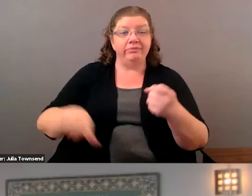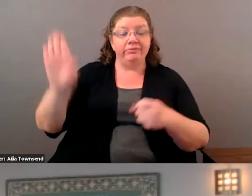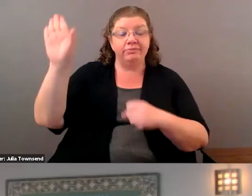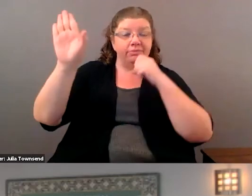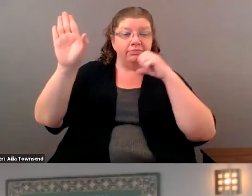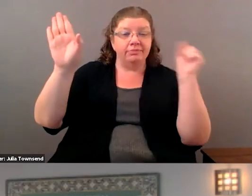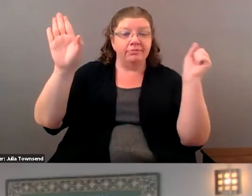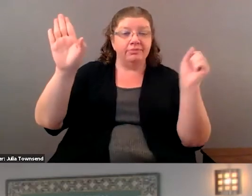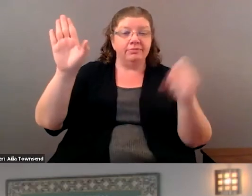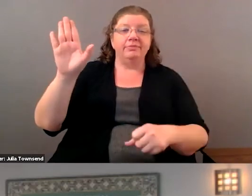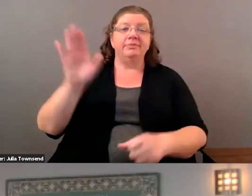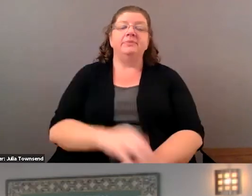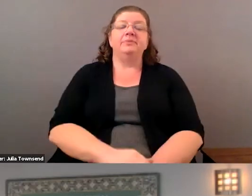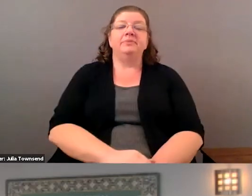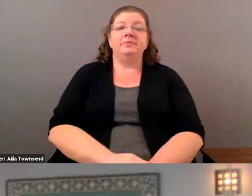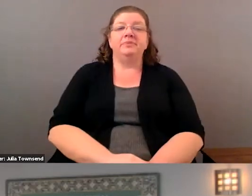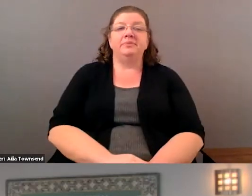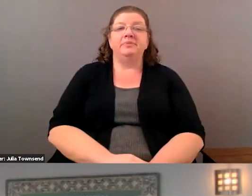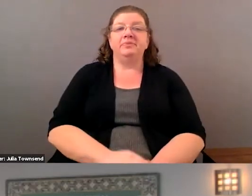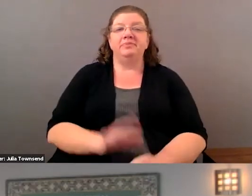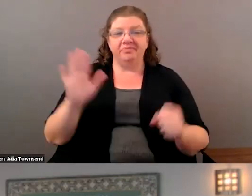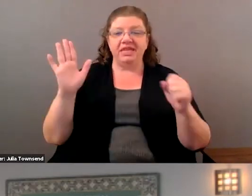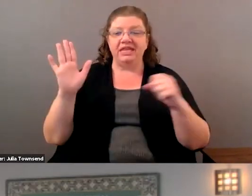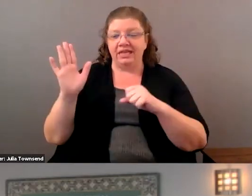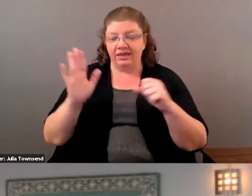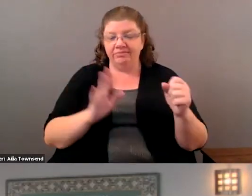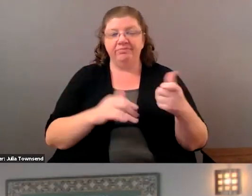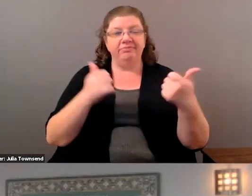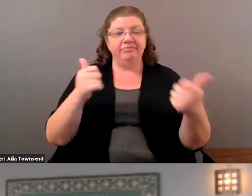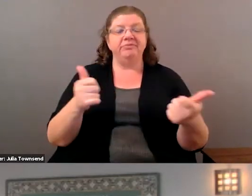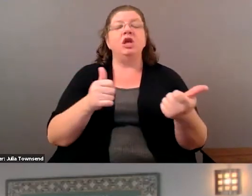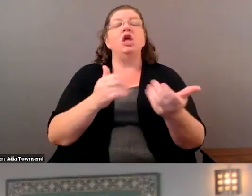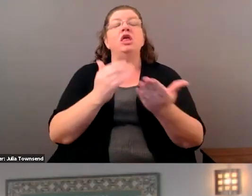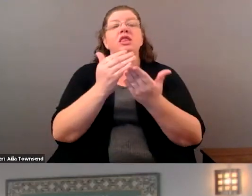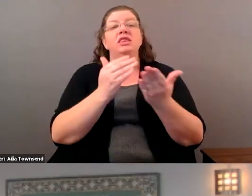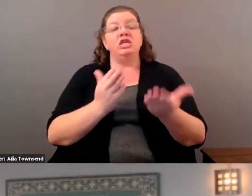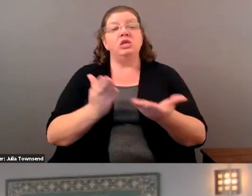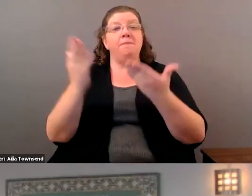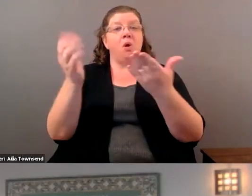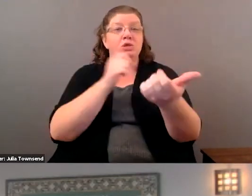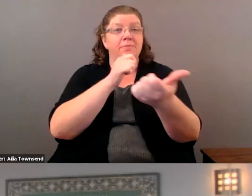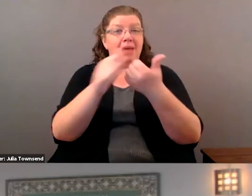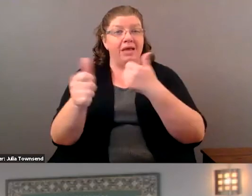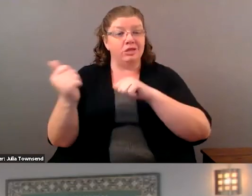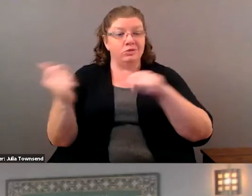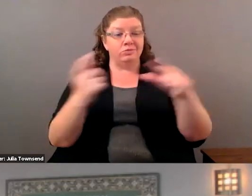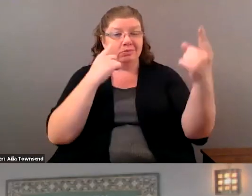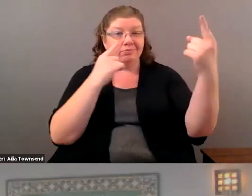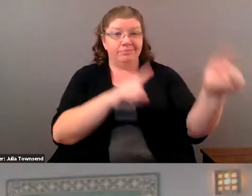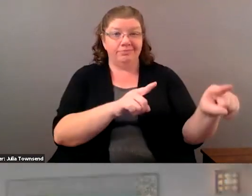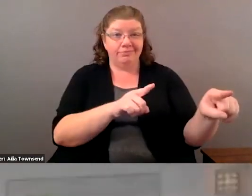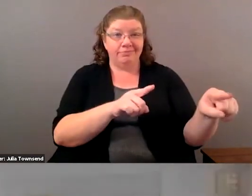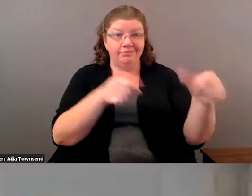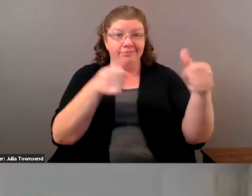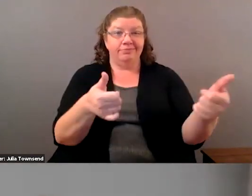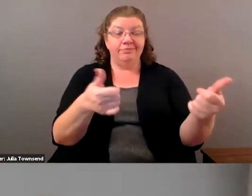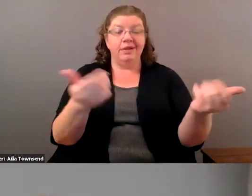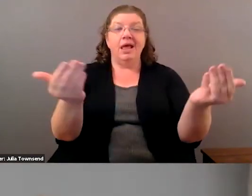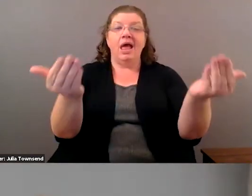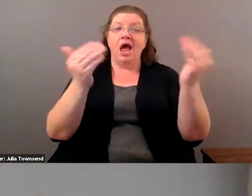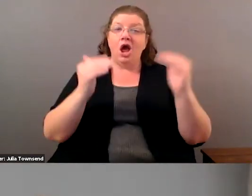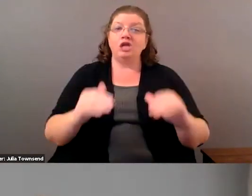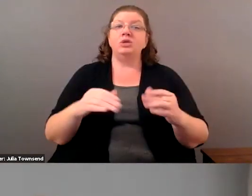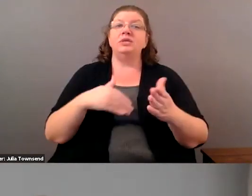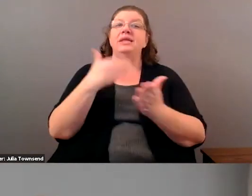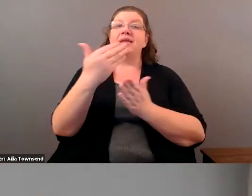by raising your hand and saying aye. Aye. Aye. Aye, this motion passes unanimously. And on to some more action items.